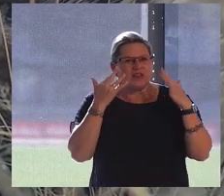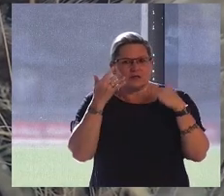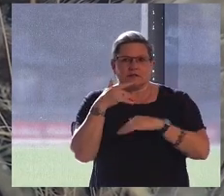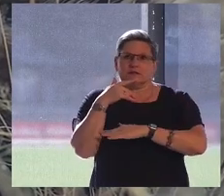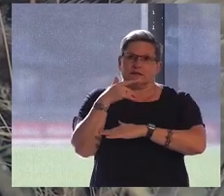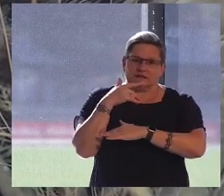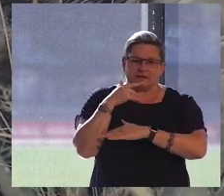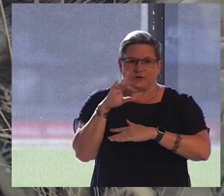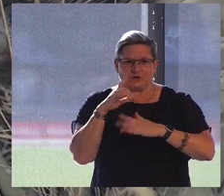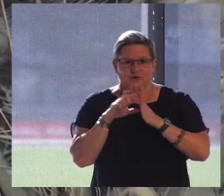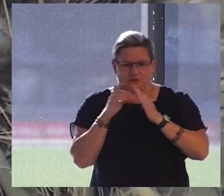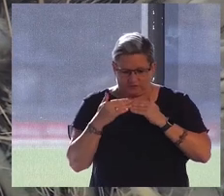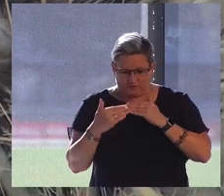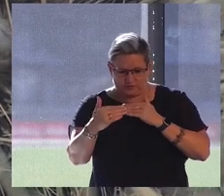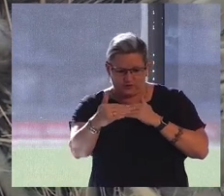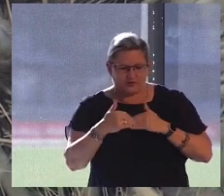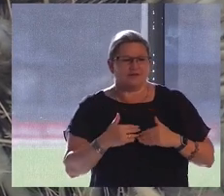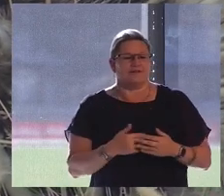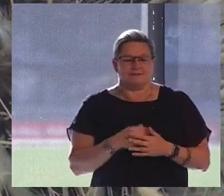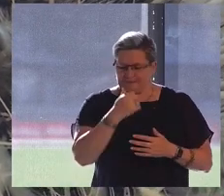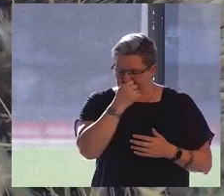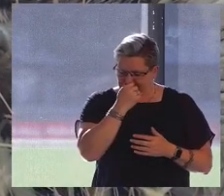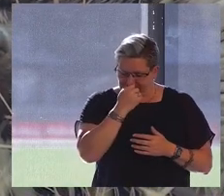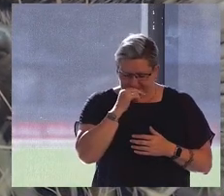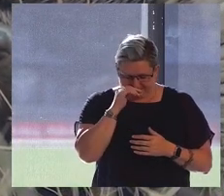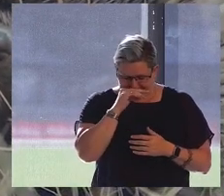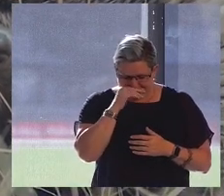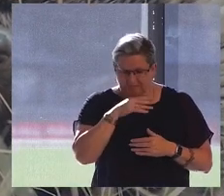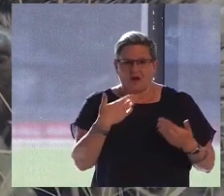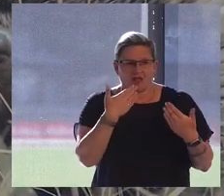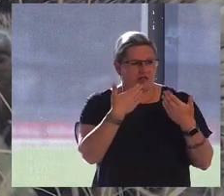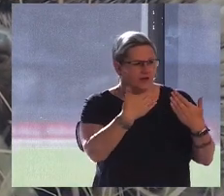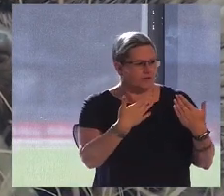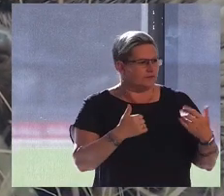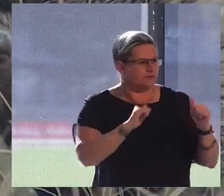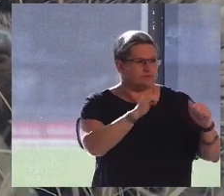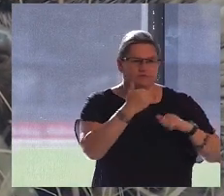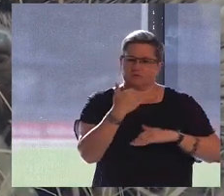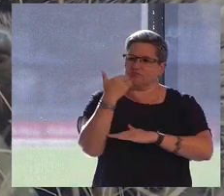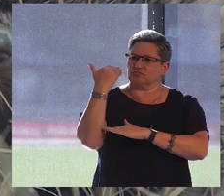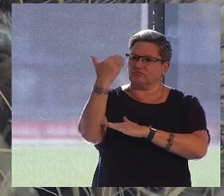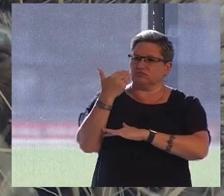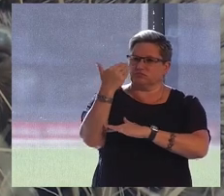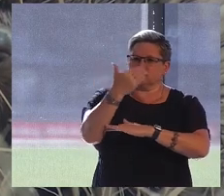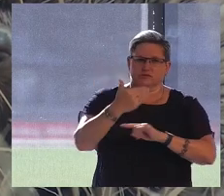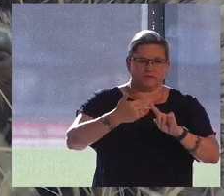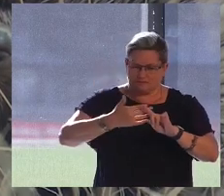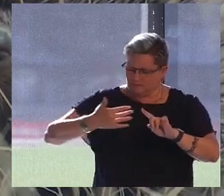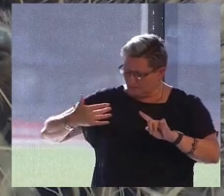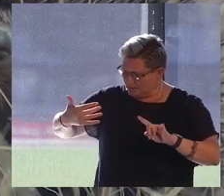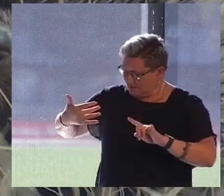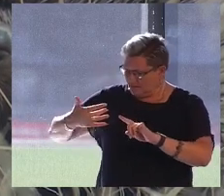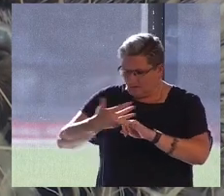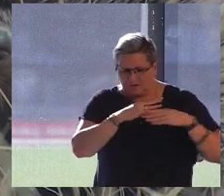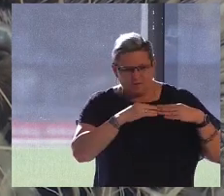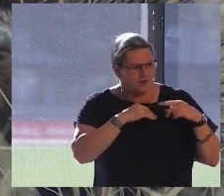Thank you very much for such an insightful conversation and for a lifelong passion. I felt tired with how much